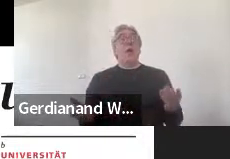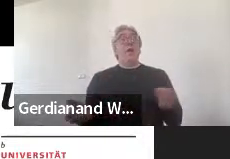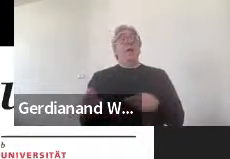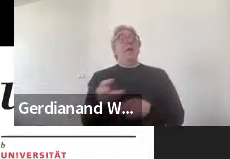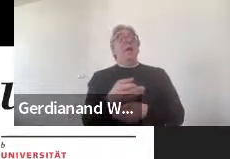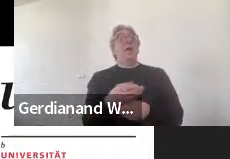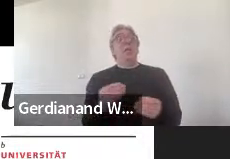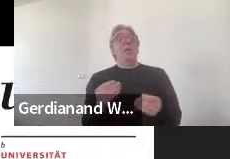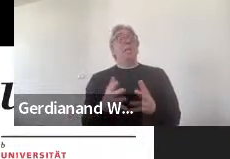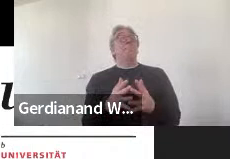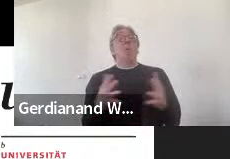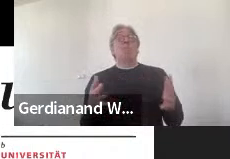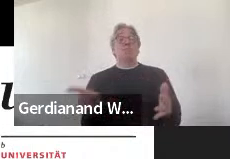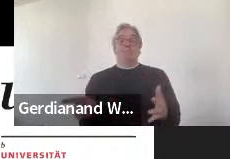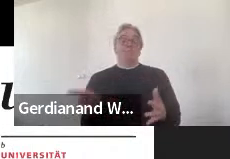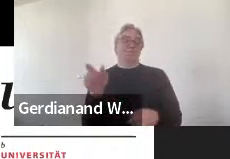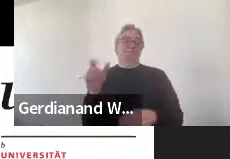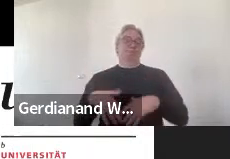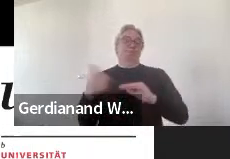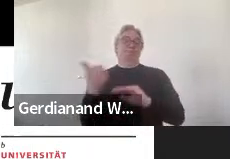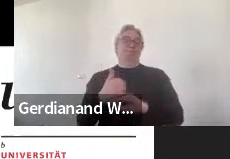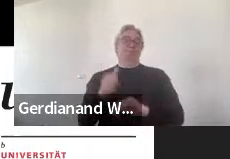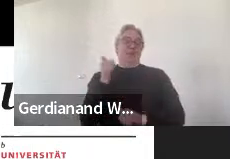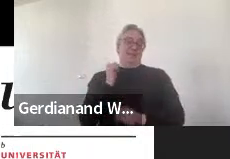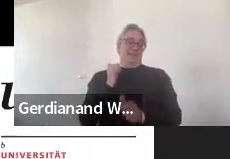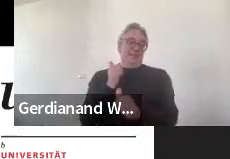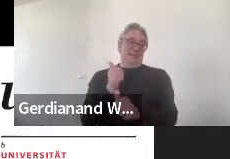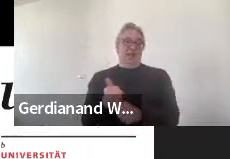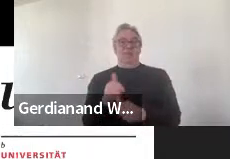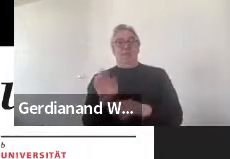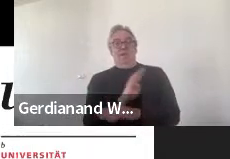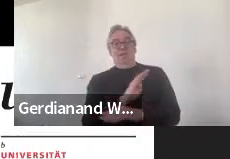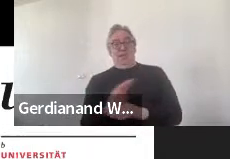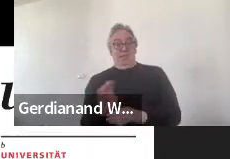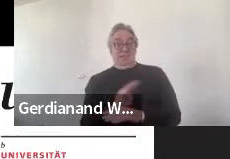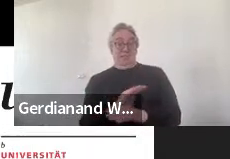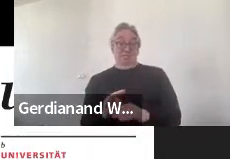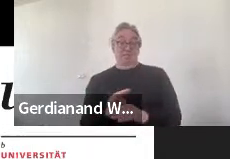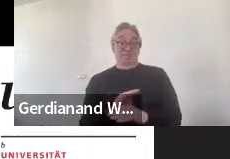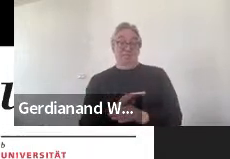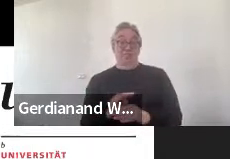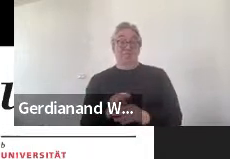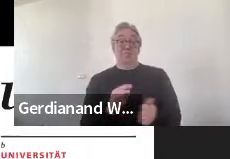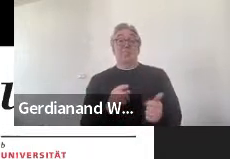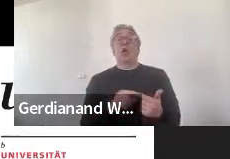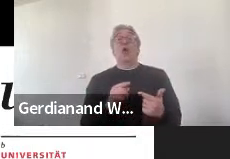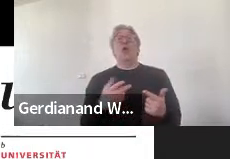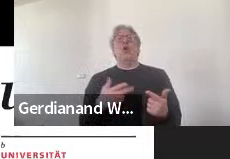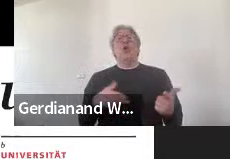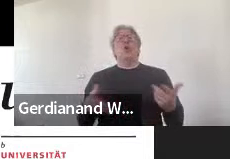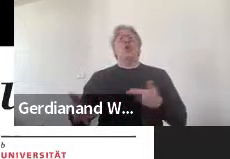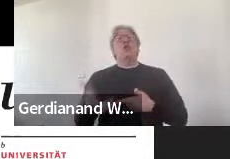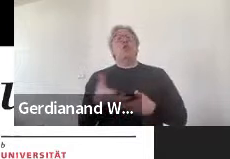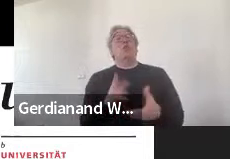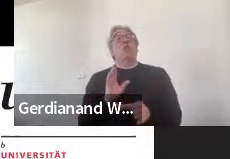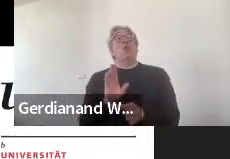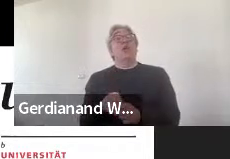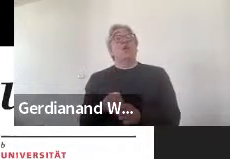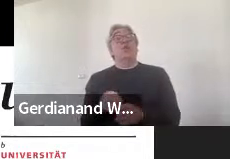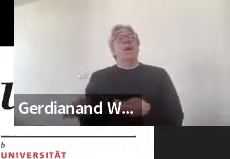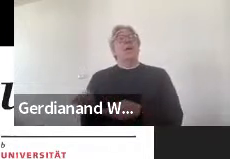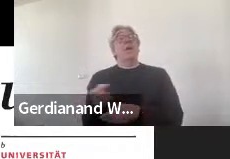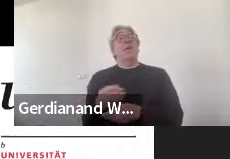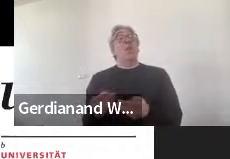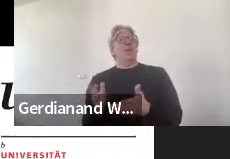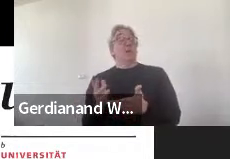sector, mostly through self-employment, through entrepreneurship. Social and economical inclusion are